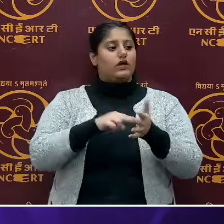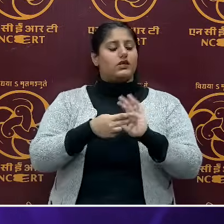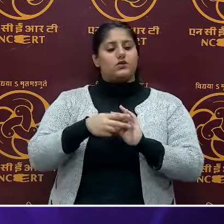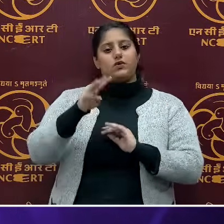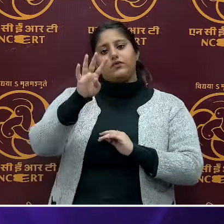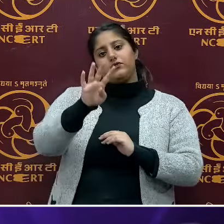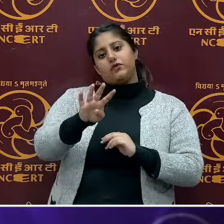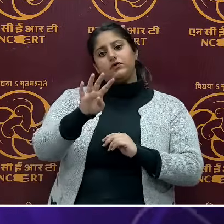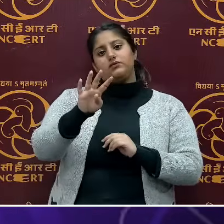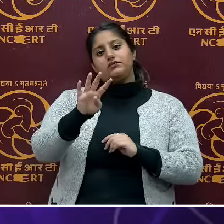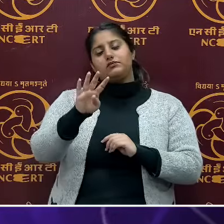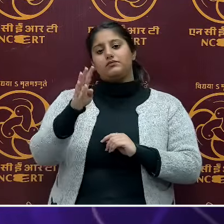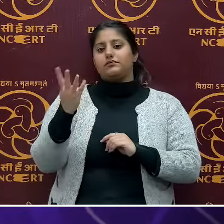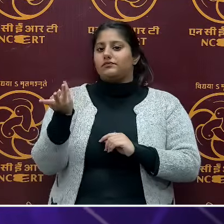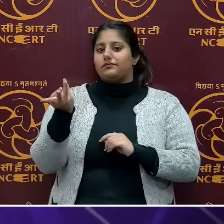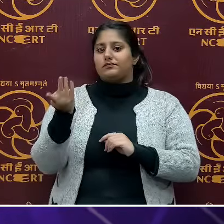is